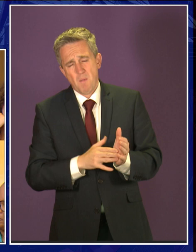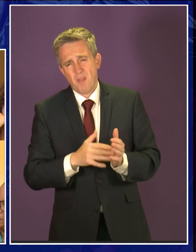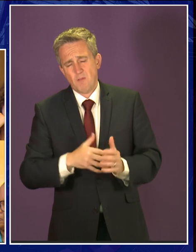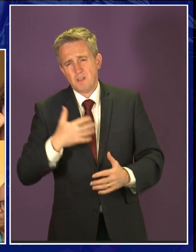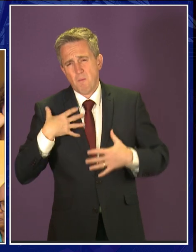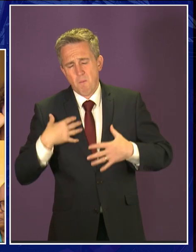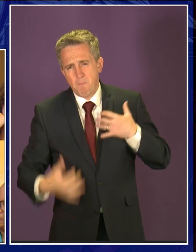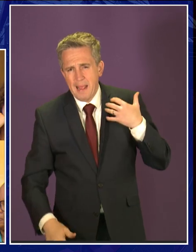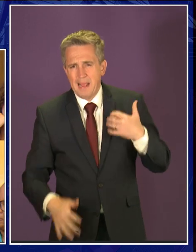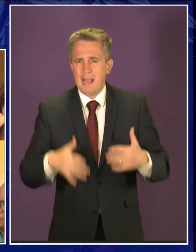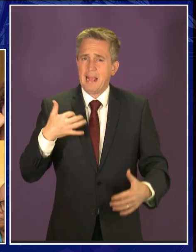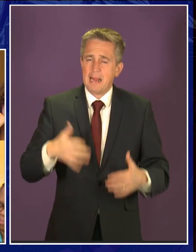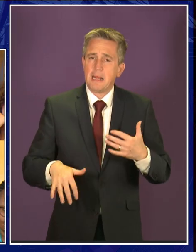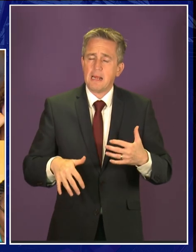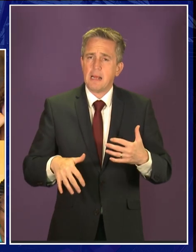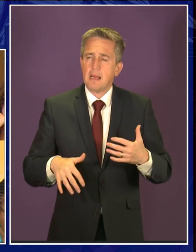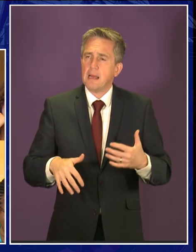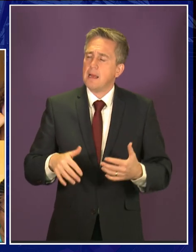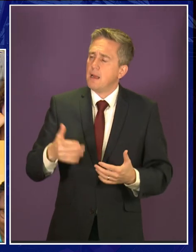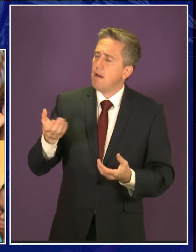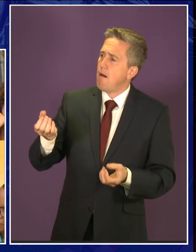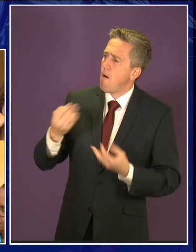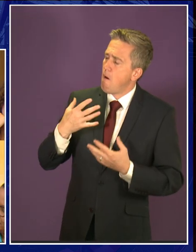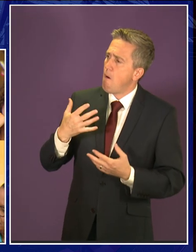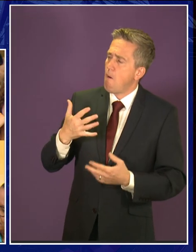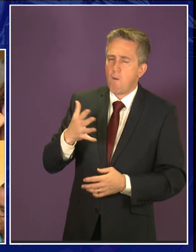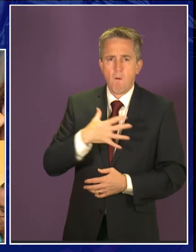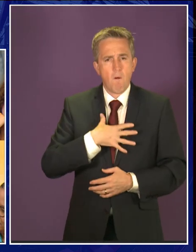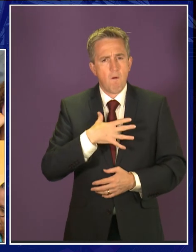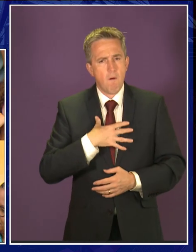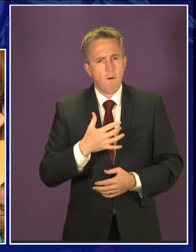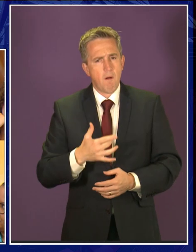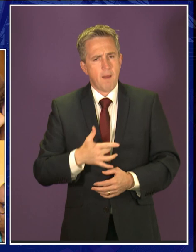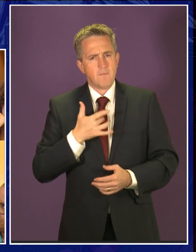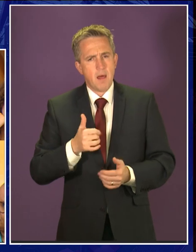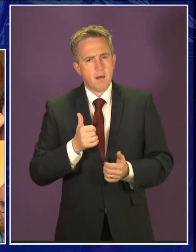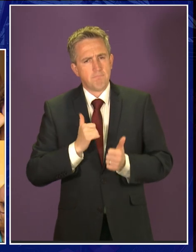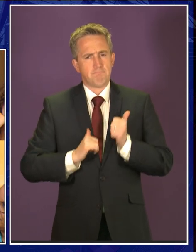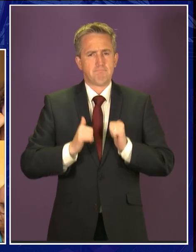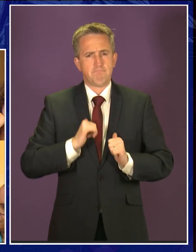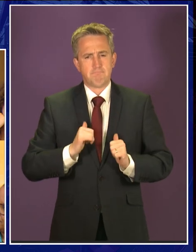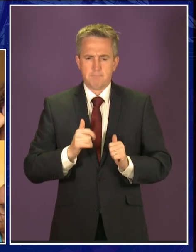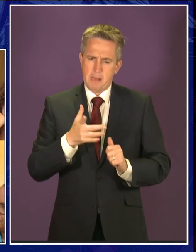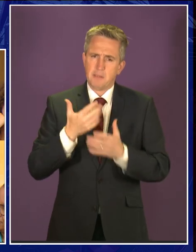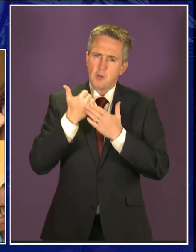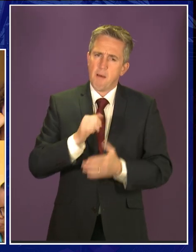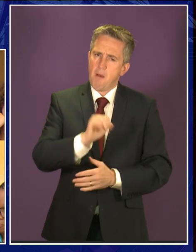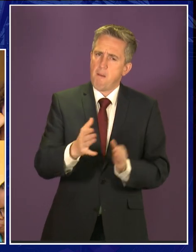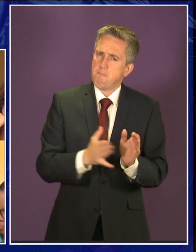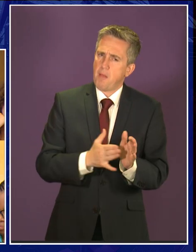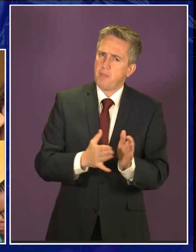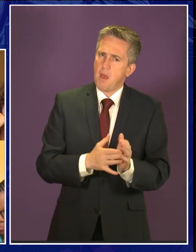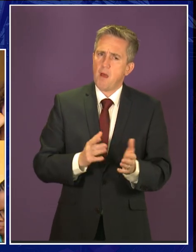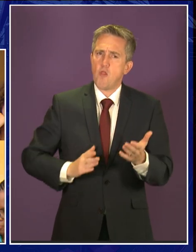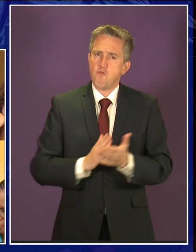pain. And I felt so honored to be able to make that kind of impact to her